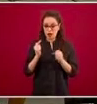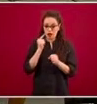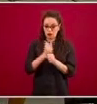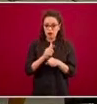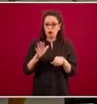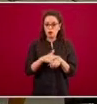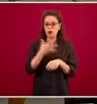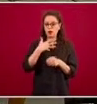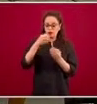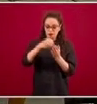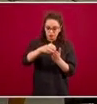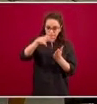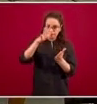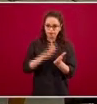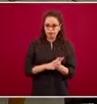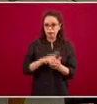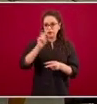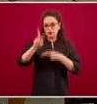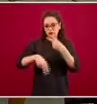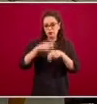cases that are registered